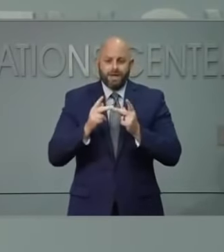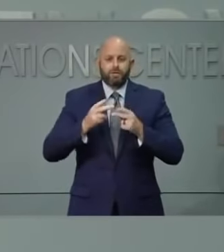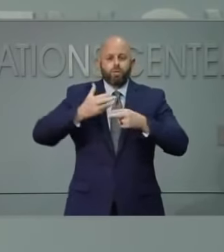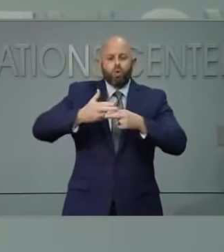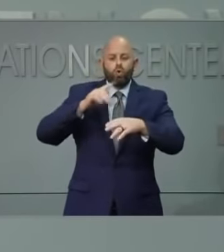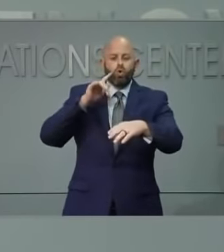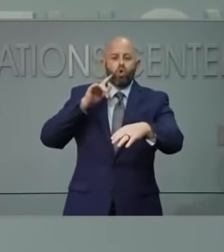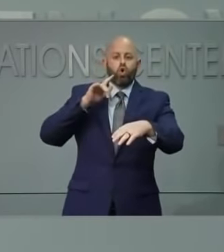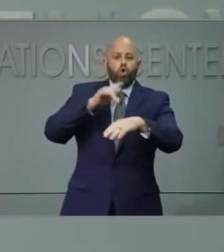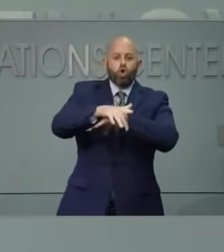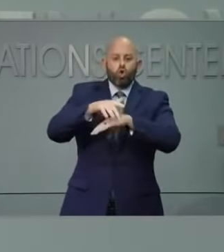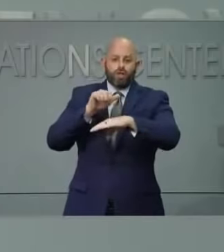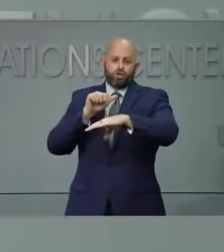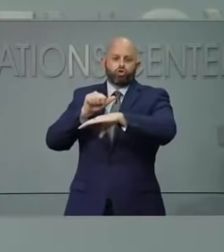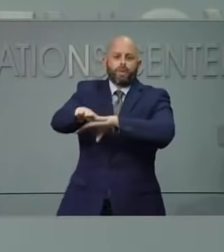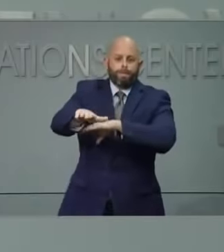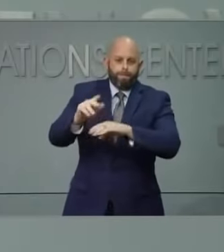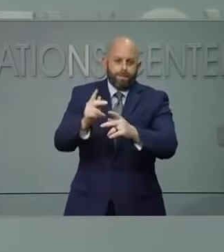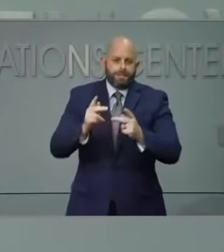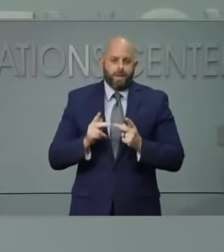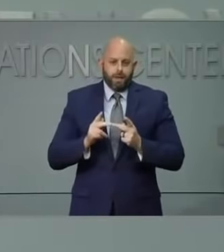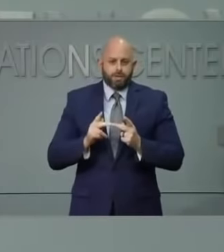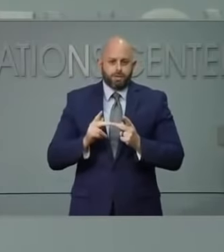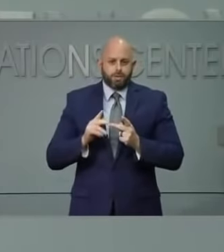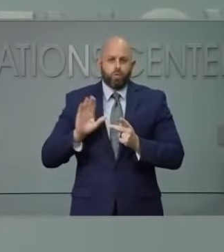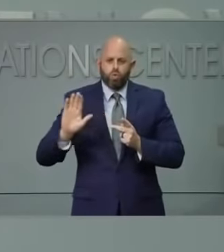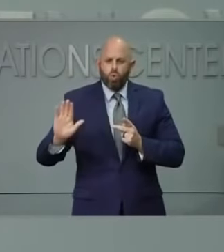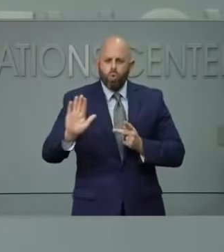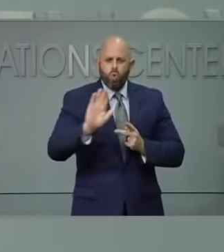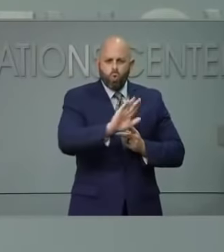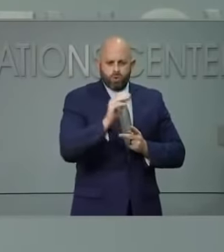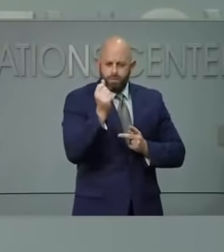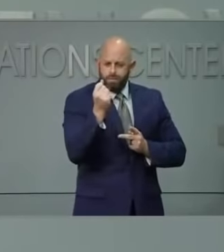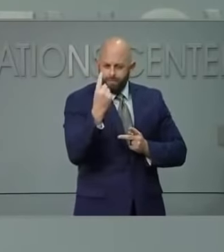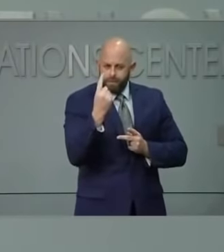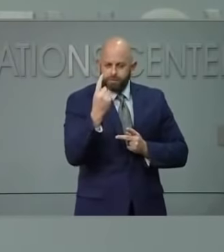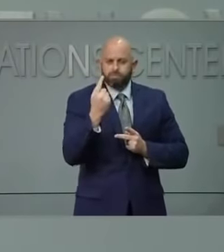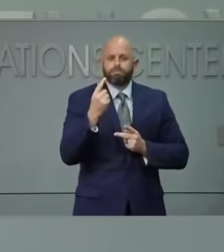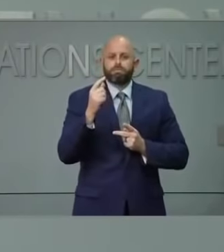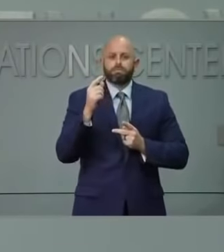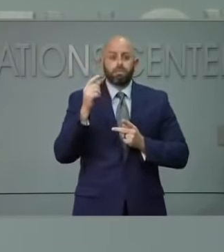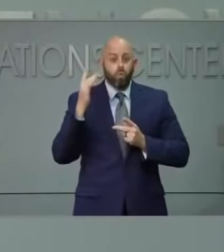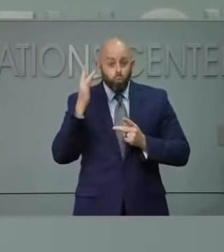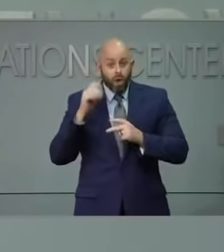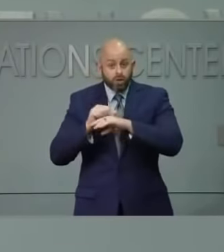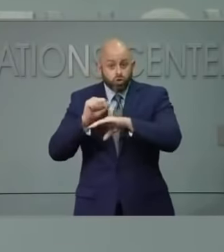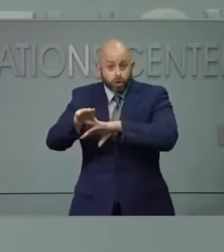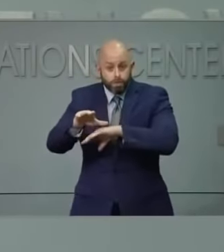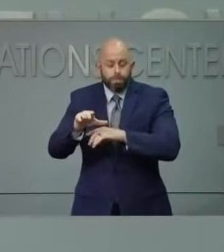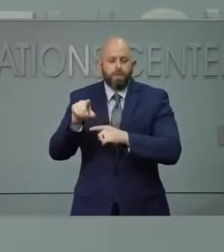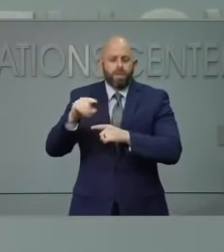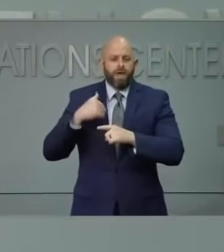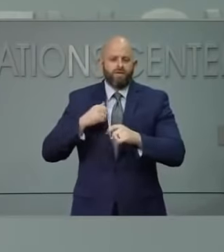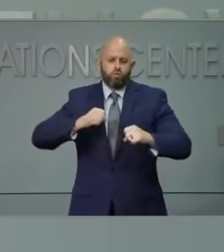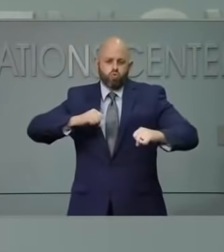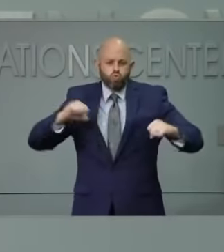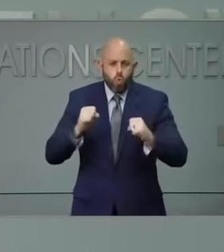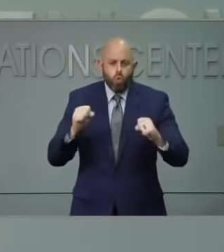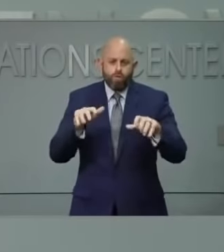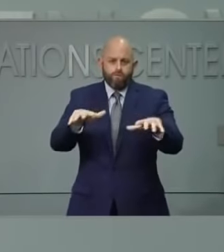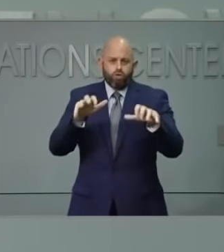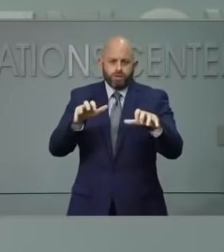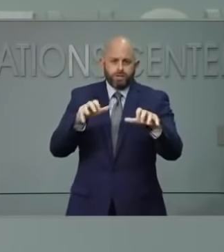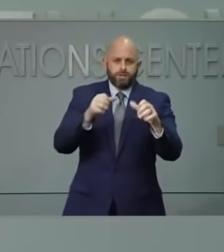Those were 11 sites that had the capacity to do the kind of storage with ultra cold freezers that we needed for